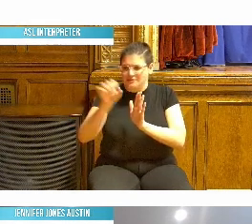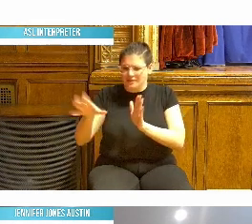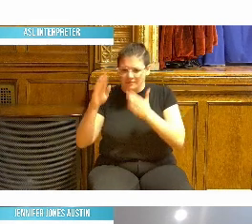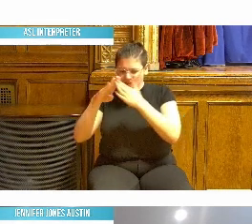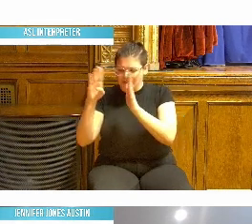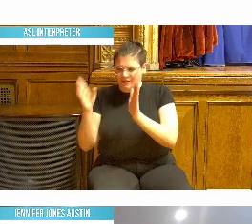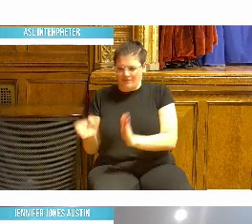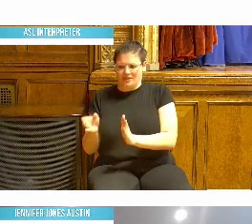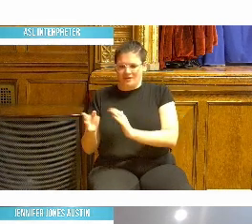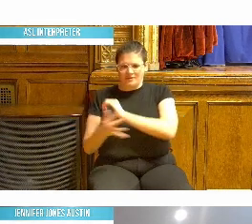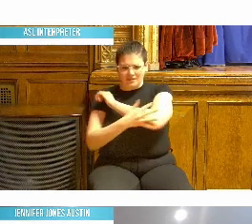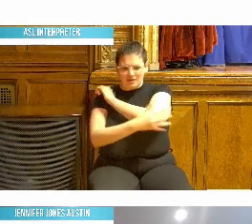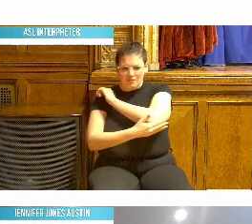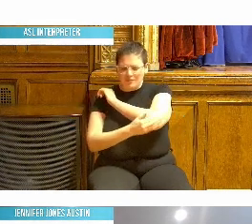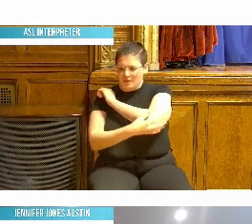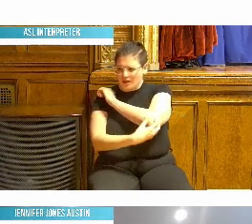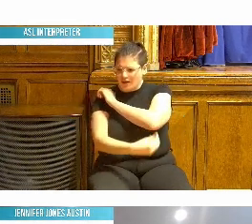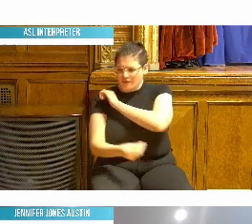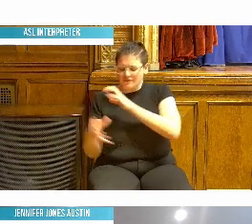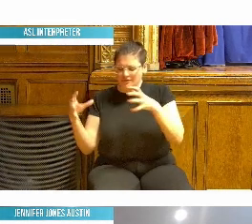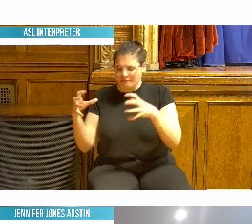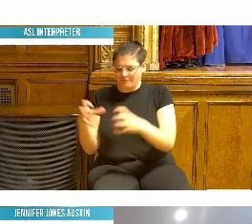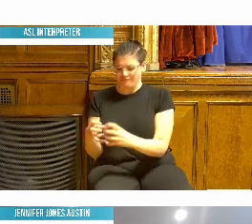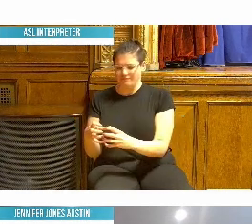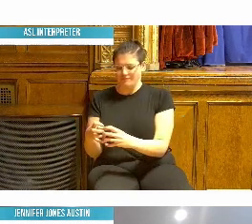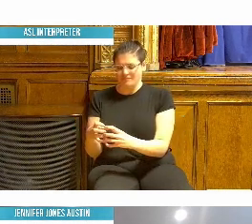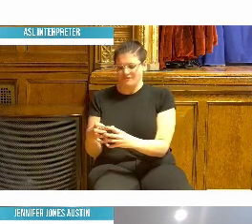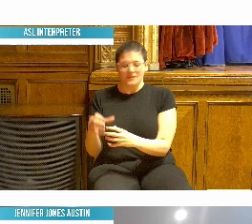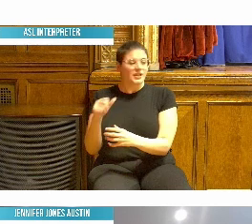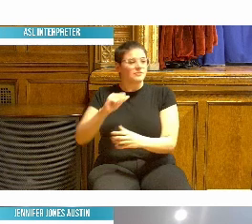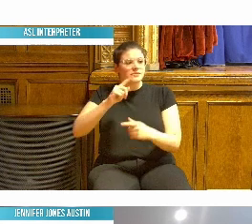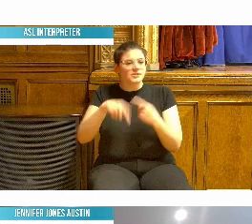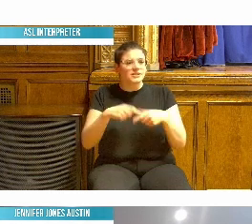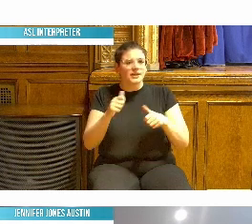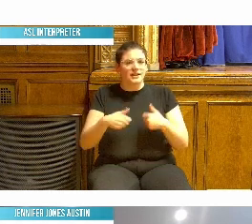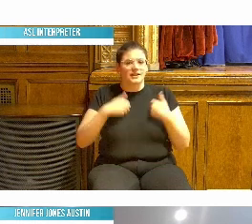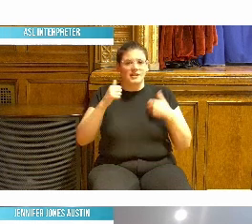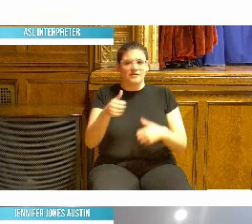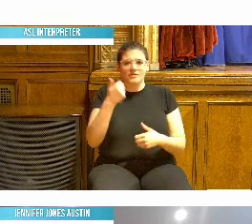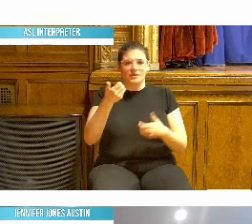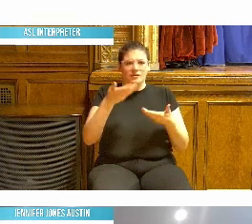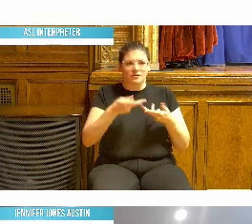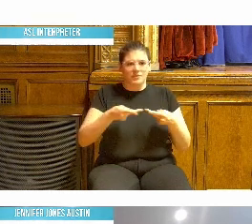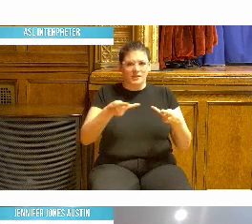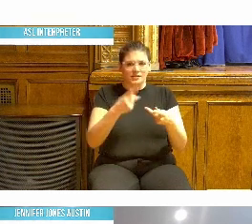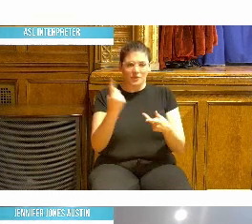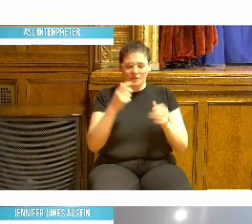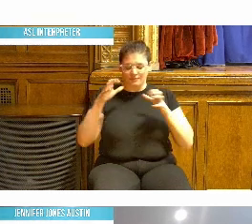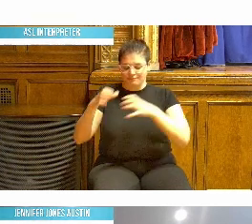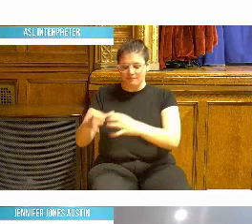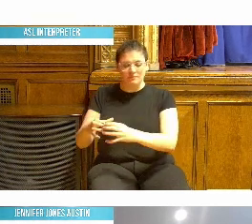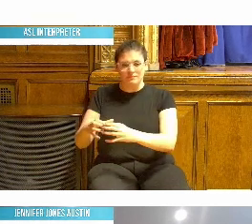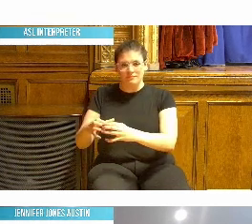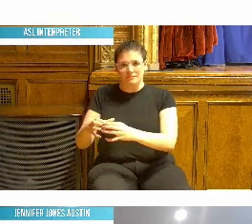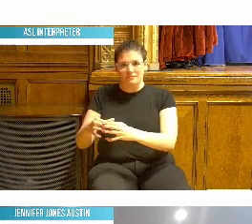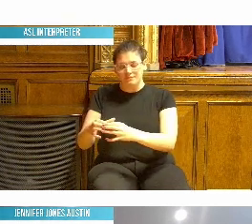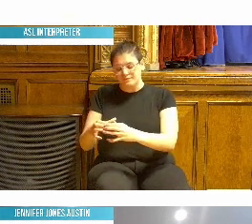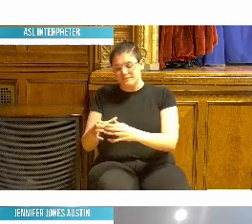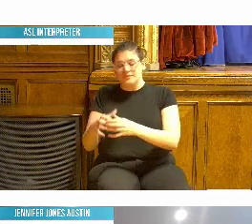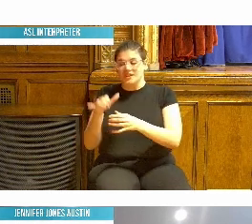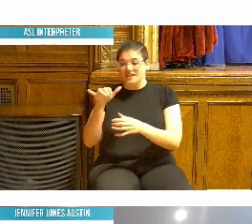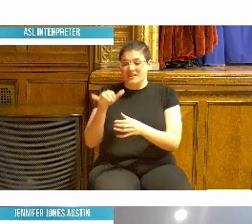don't get to live anywhere else outside than those concentrated areas. I think our biggest